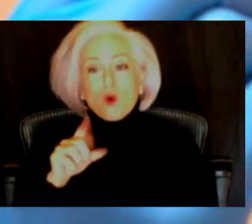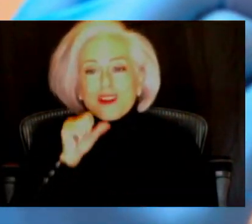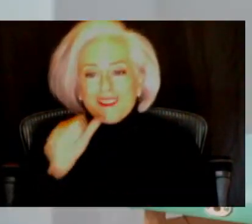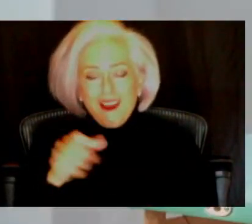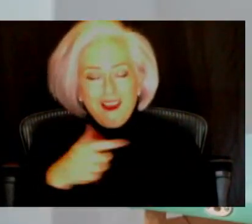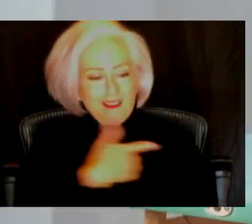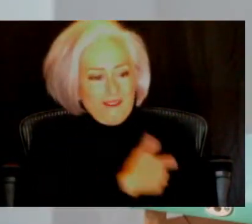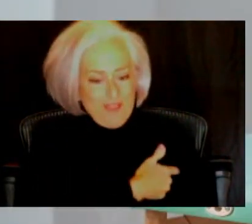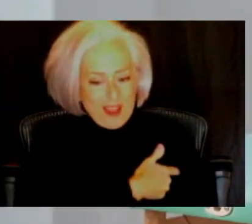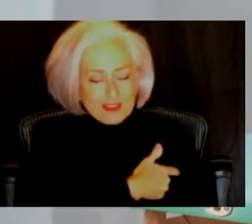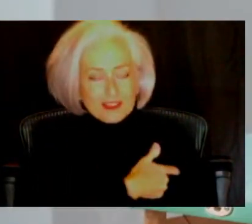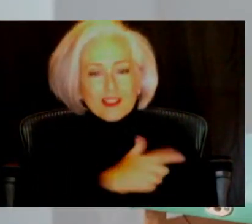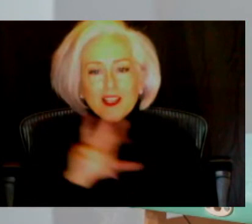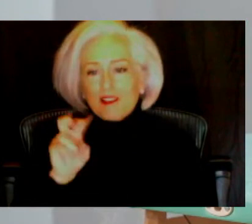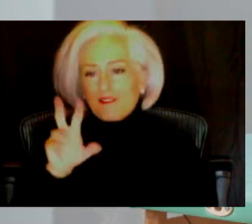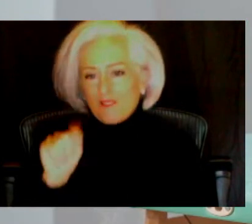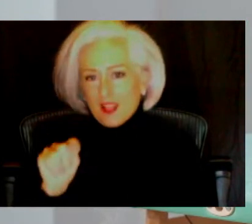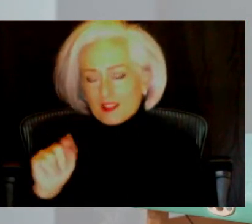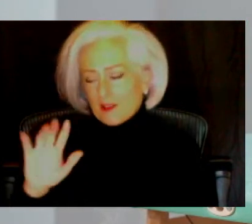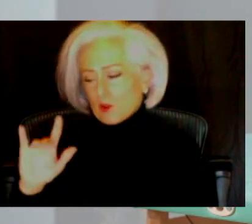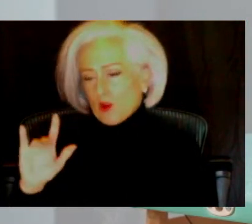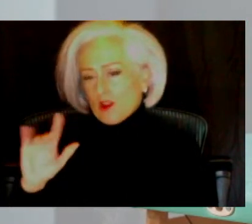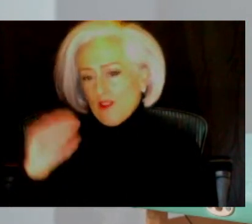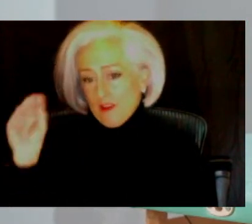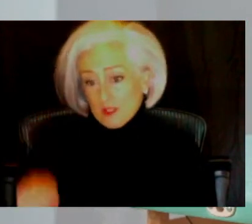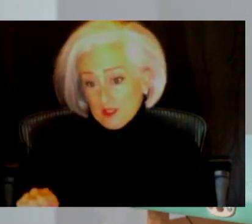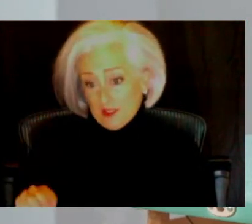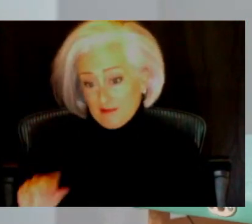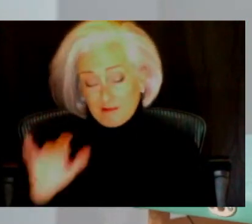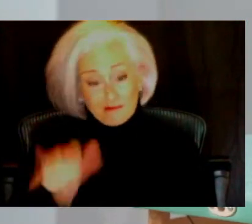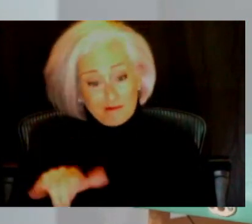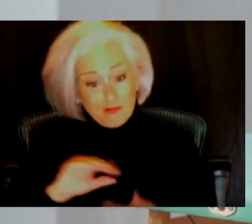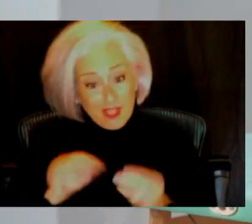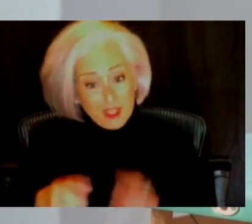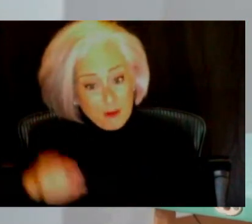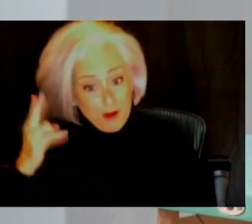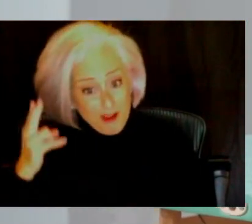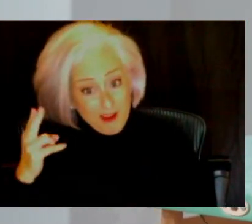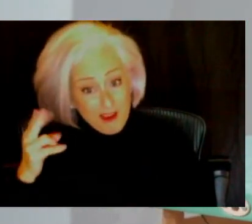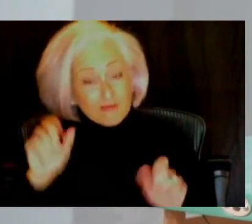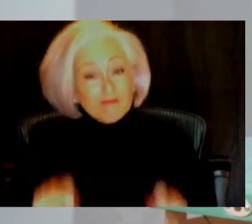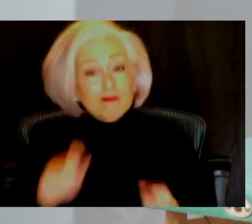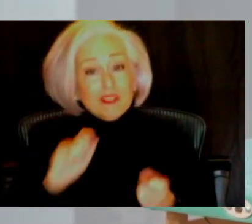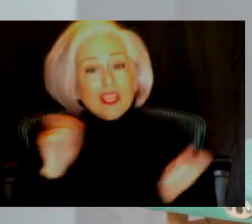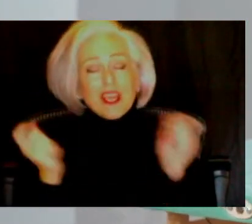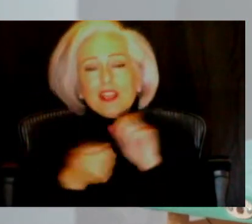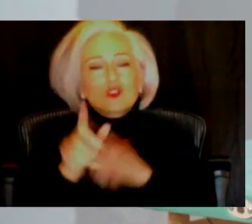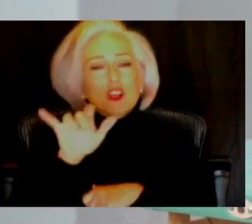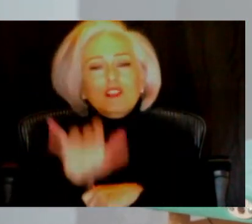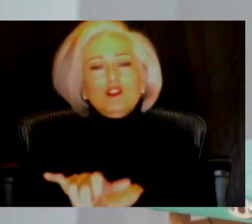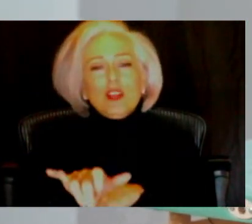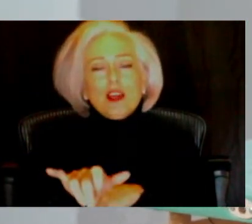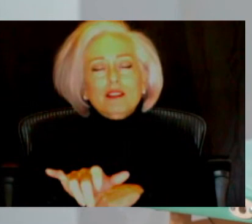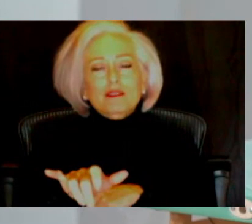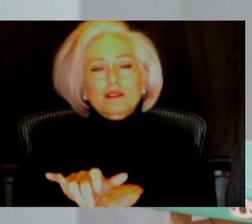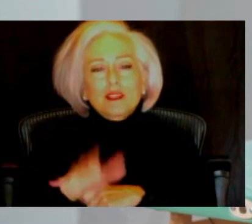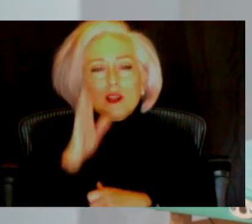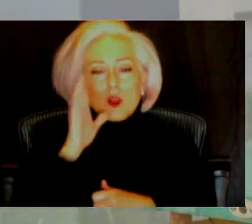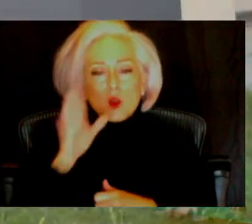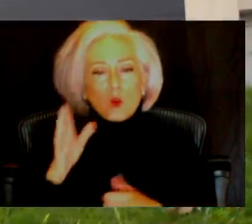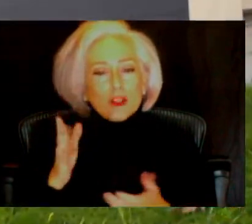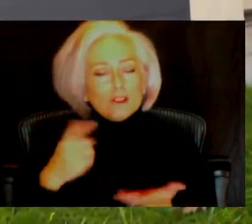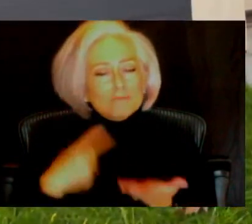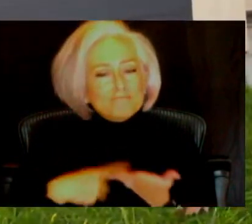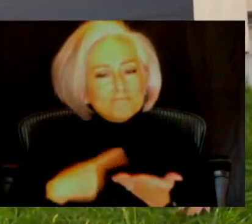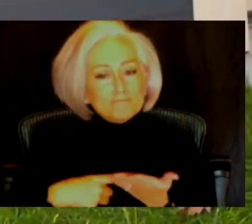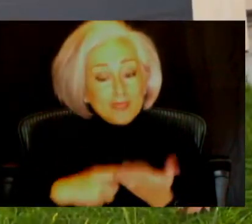That number is high. Can that be changed? We're going to talk more about that. We'll also discuss whether COVID can cause